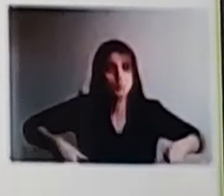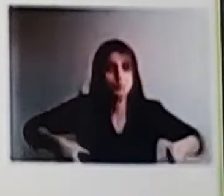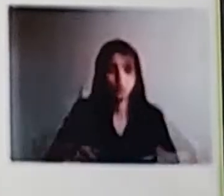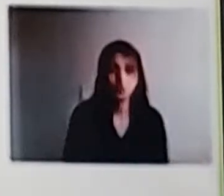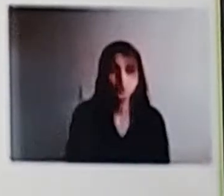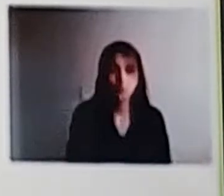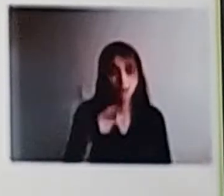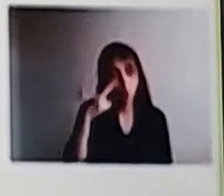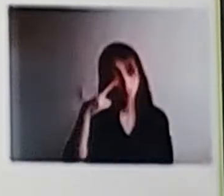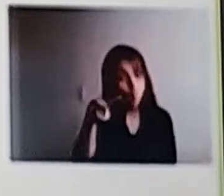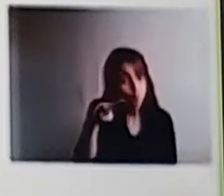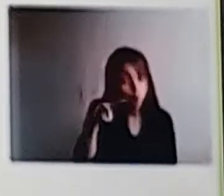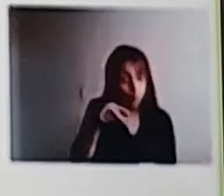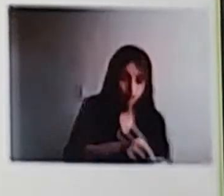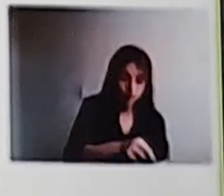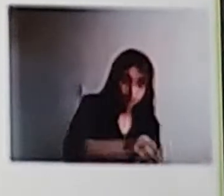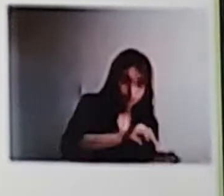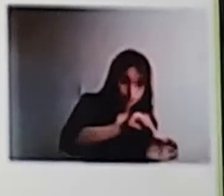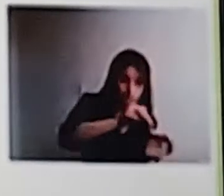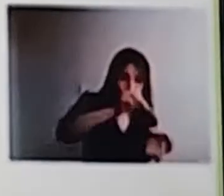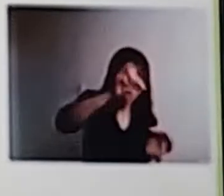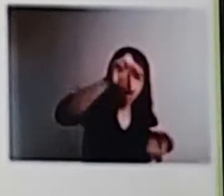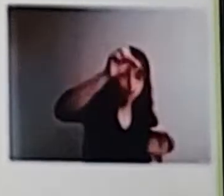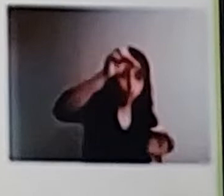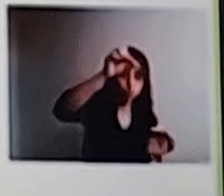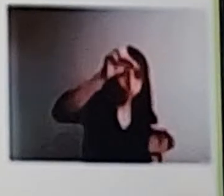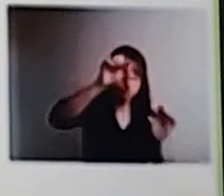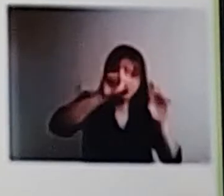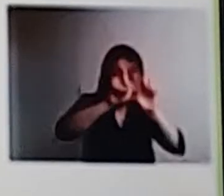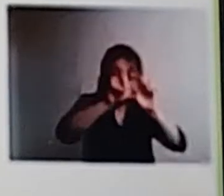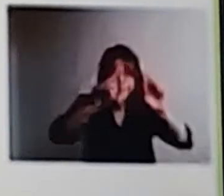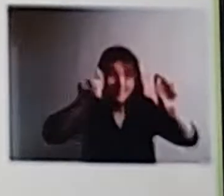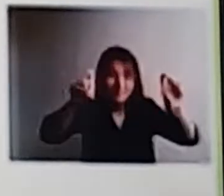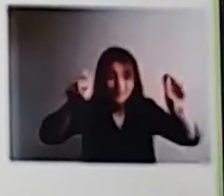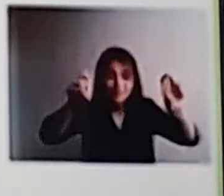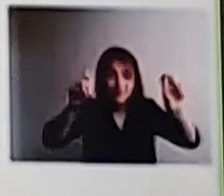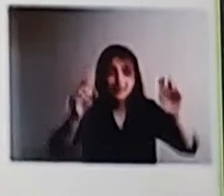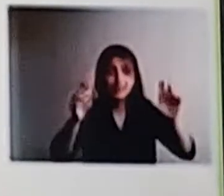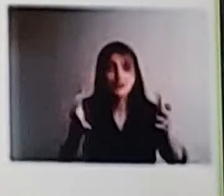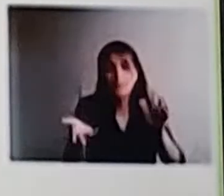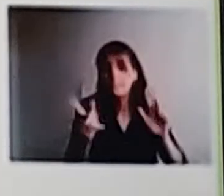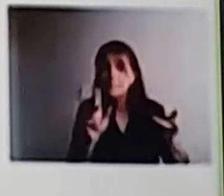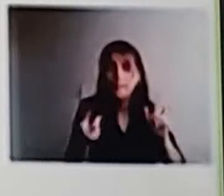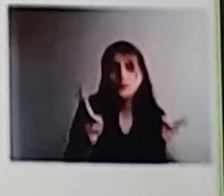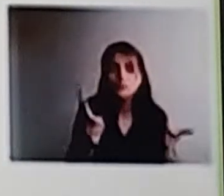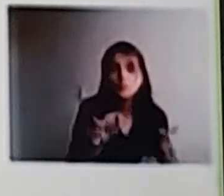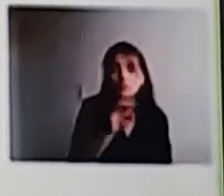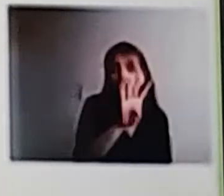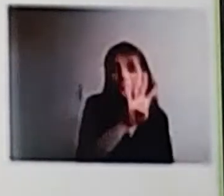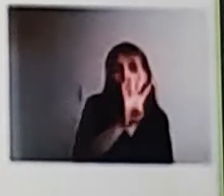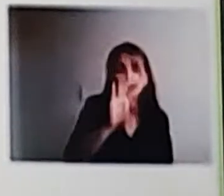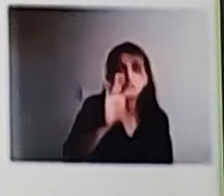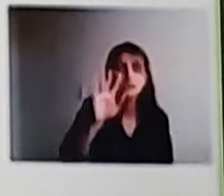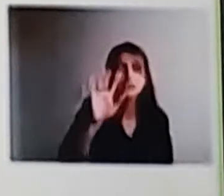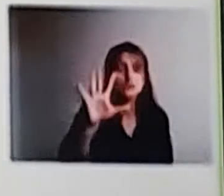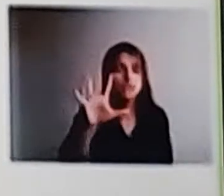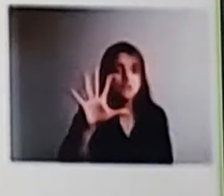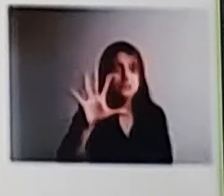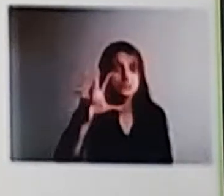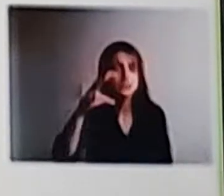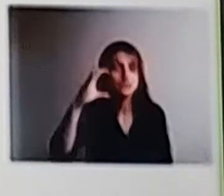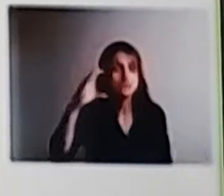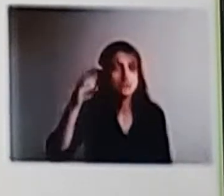the accessories to help the disabled to stand. There is 2, one in the wall